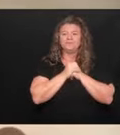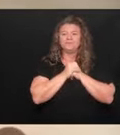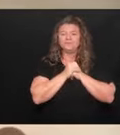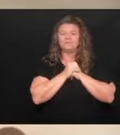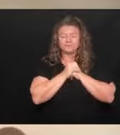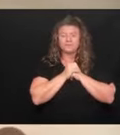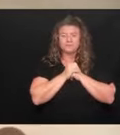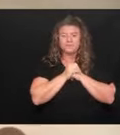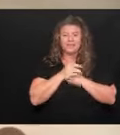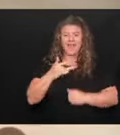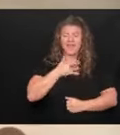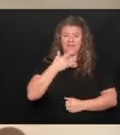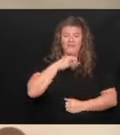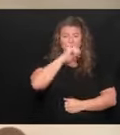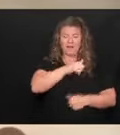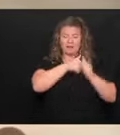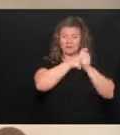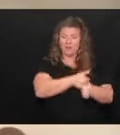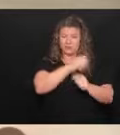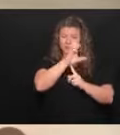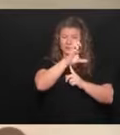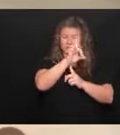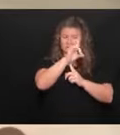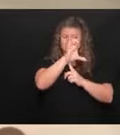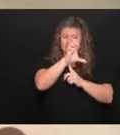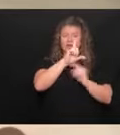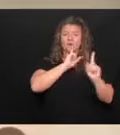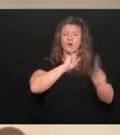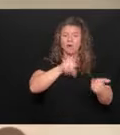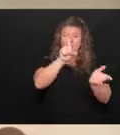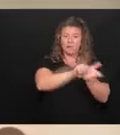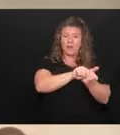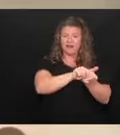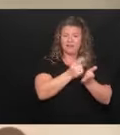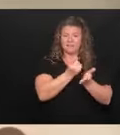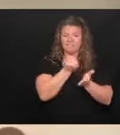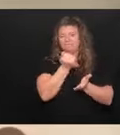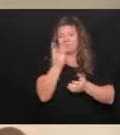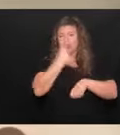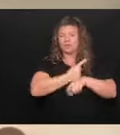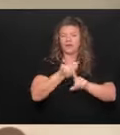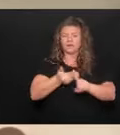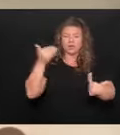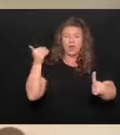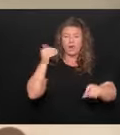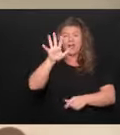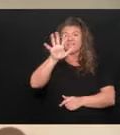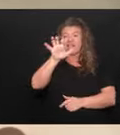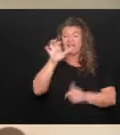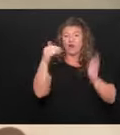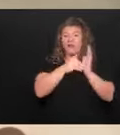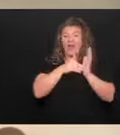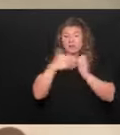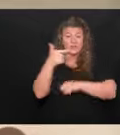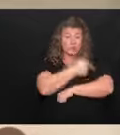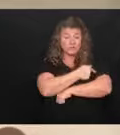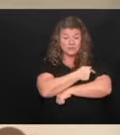was based off a CDC report that came out last couple of days about 500,000